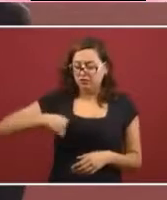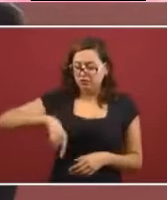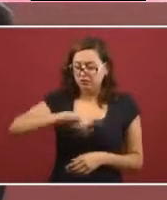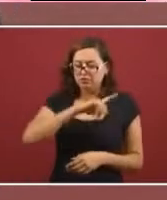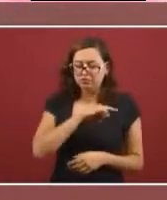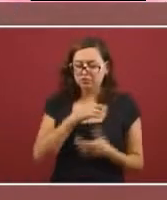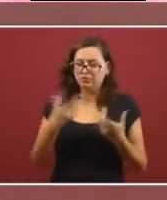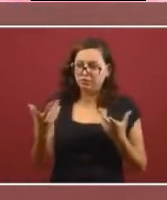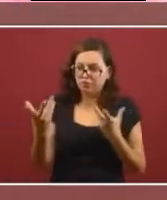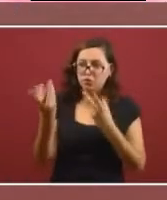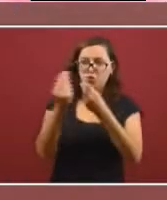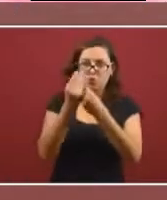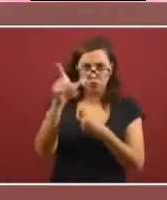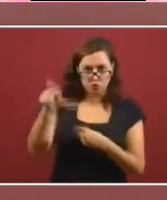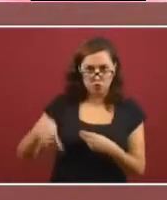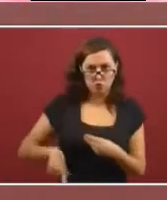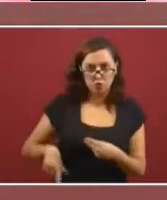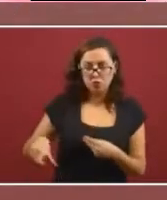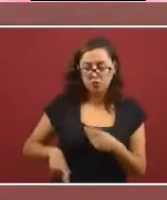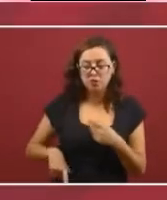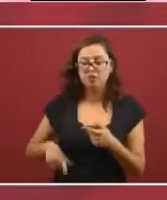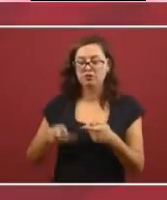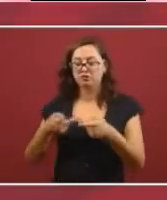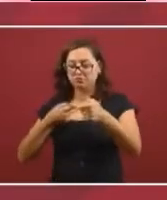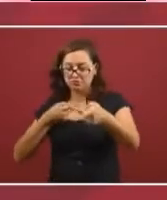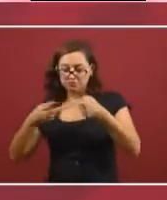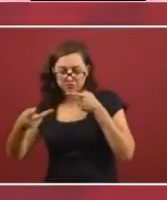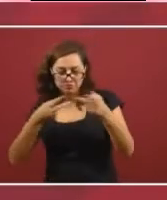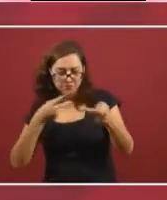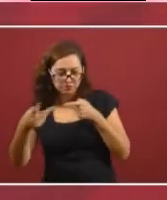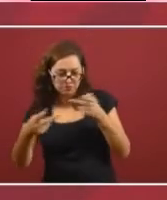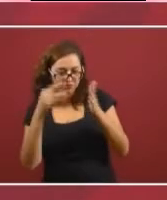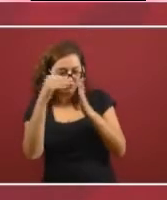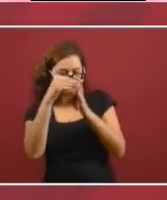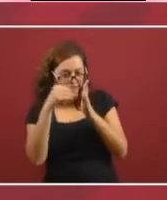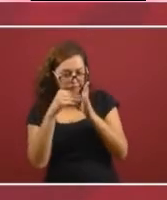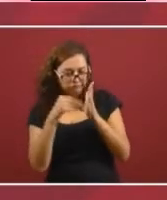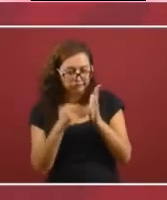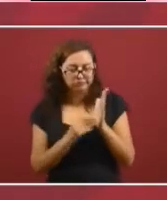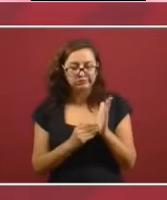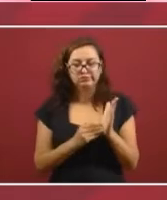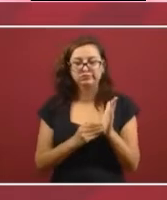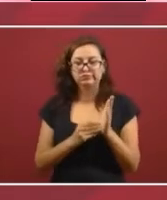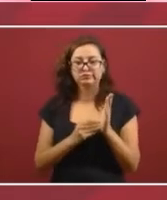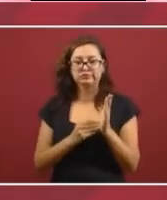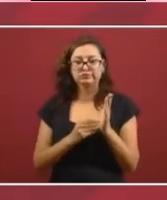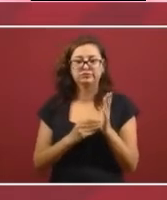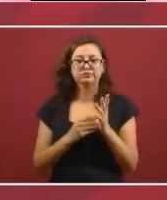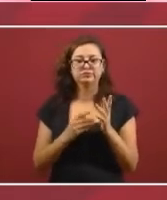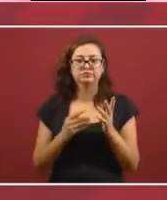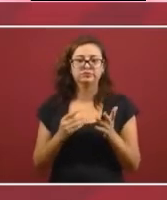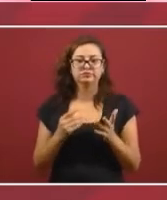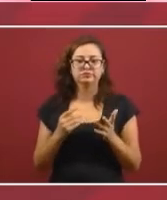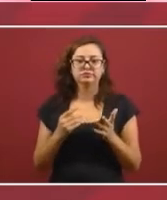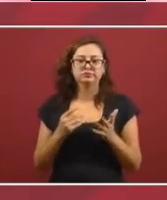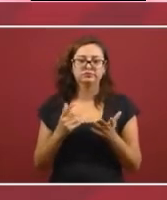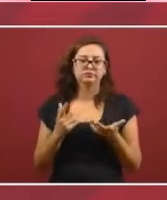taking into a meeting in conjunction with the government of the